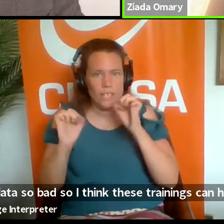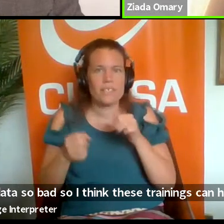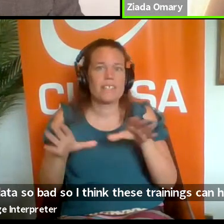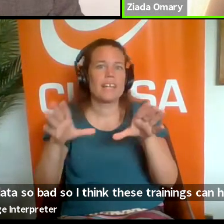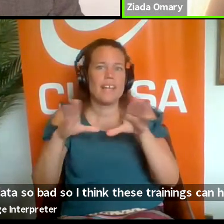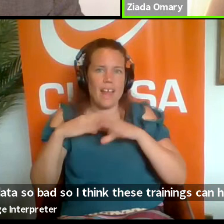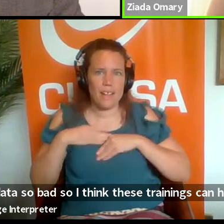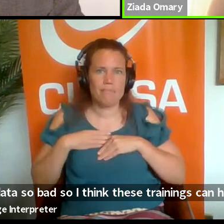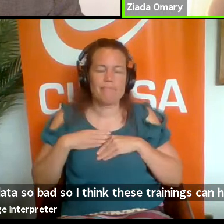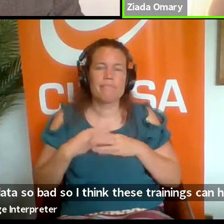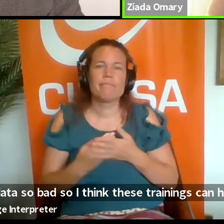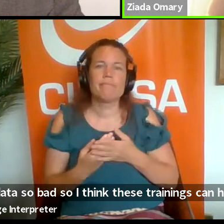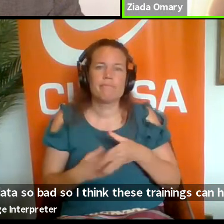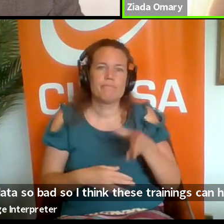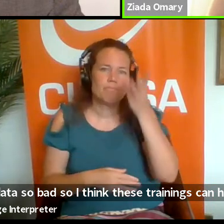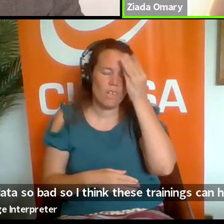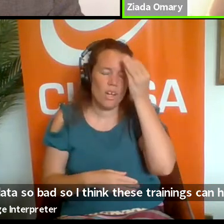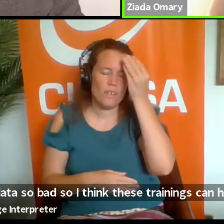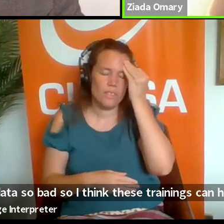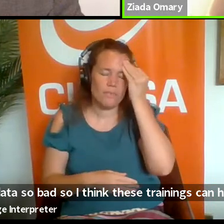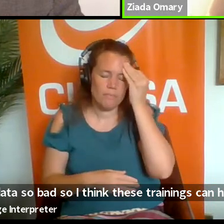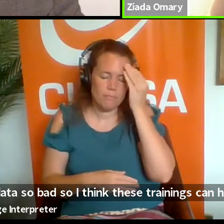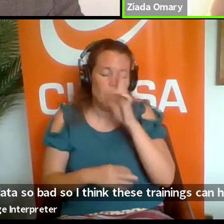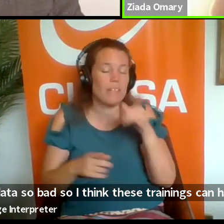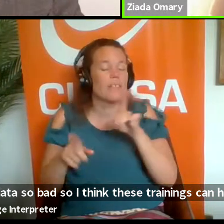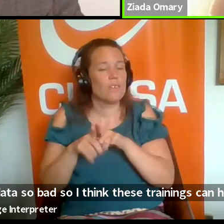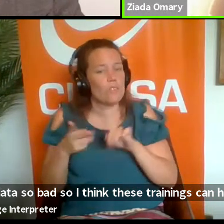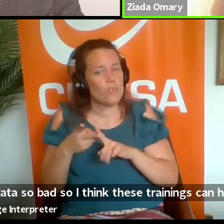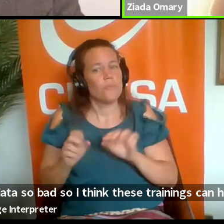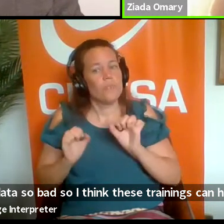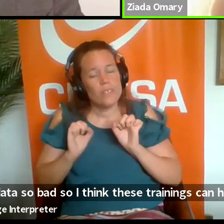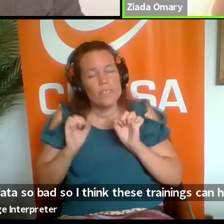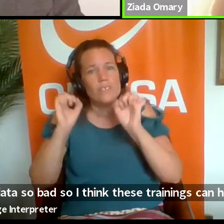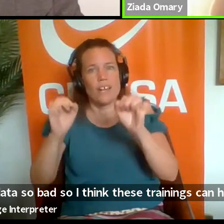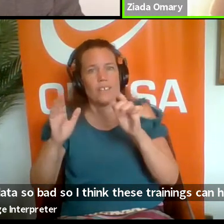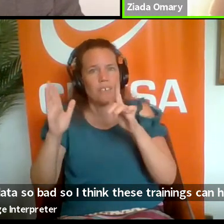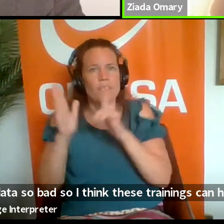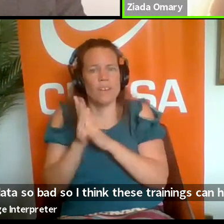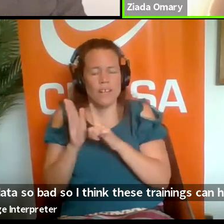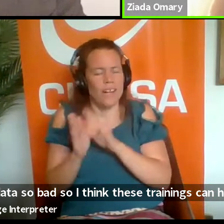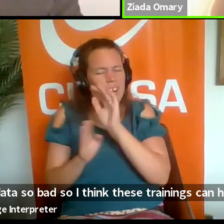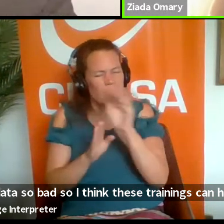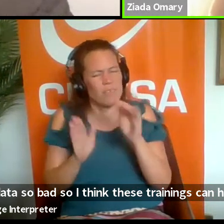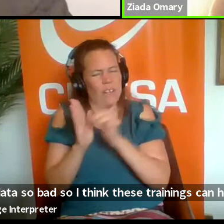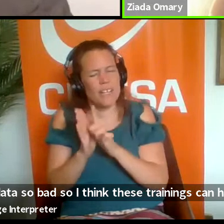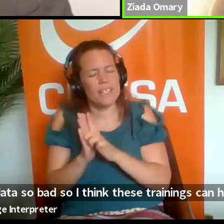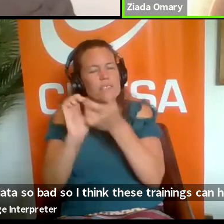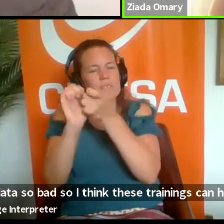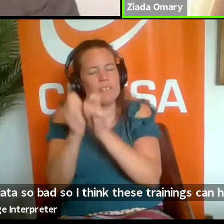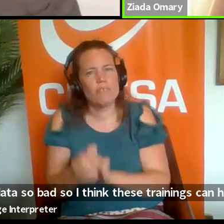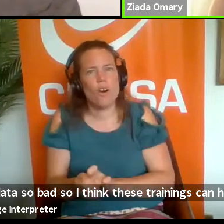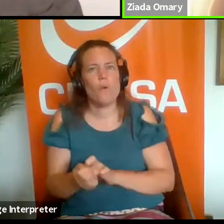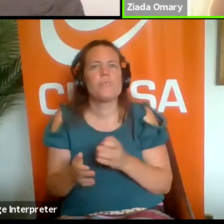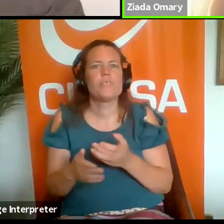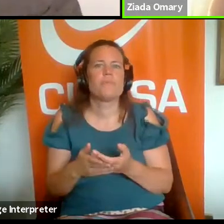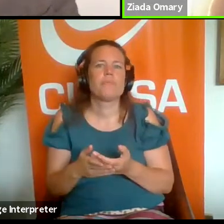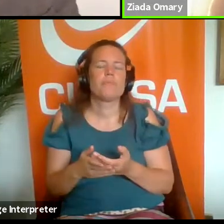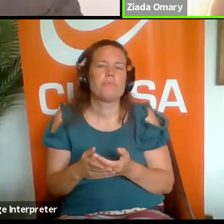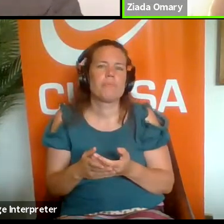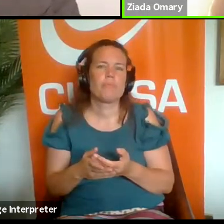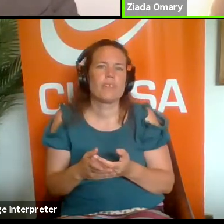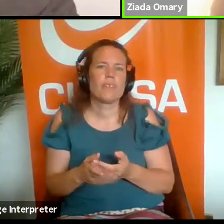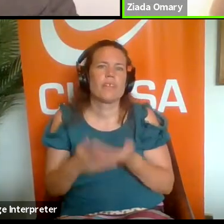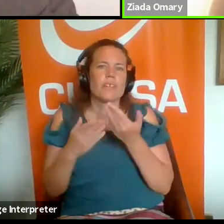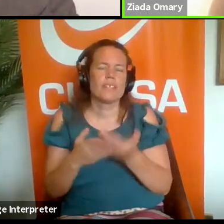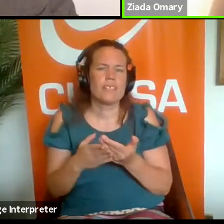also challenging the laws, like asking for legal reforms. For example, is suspicion of